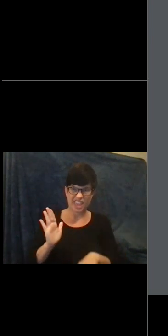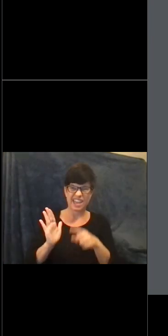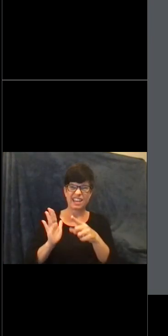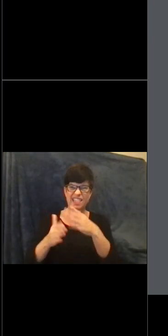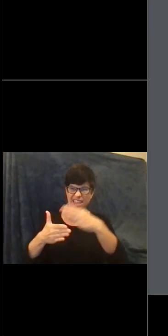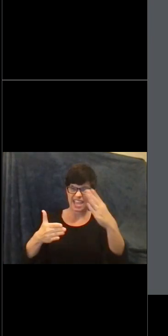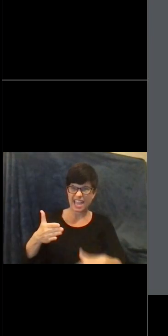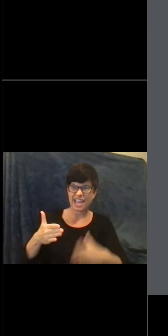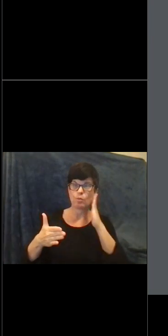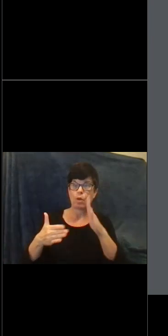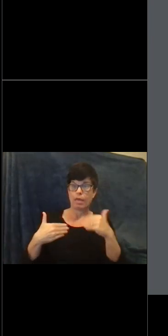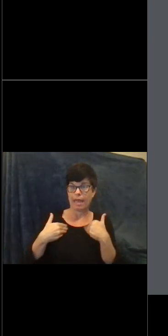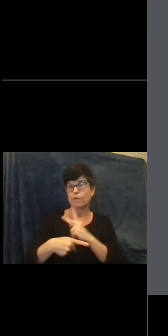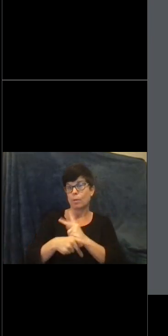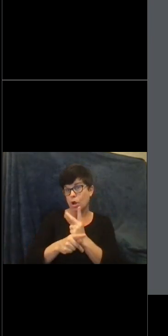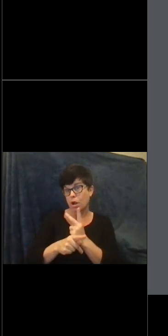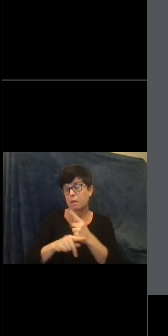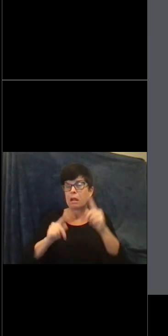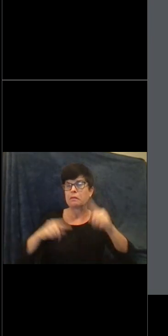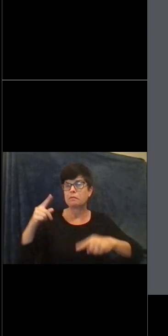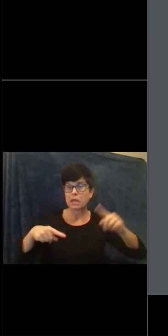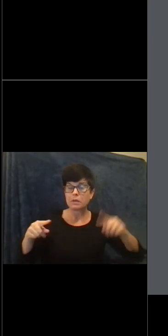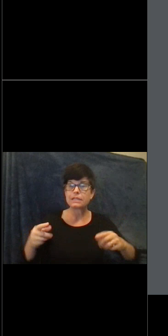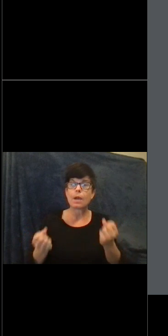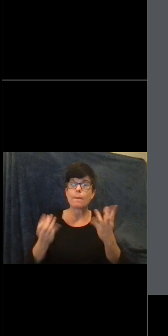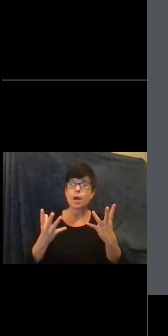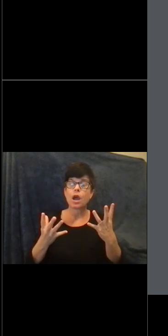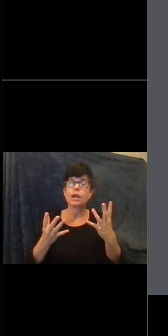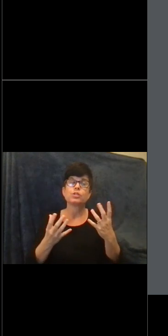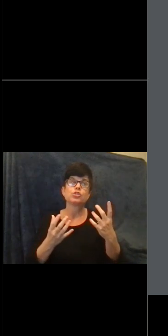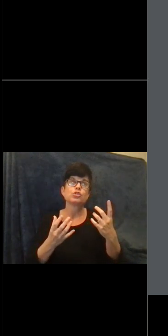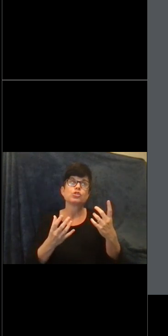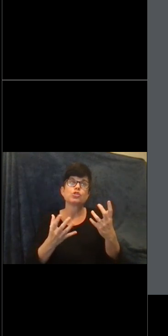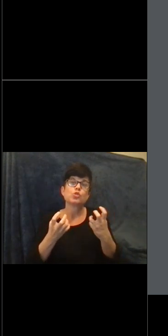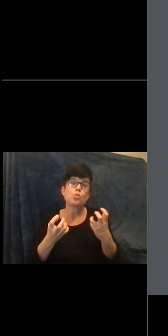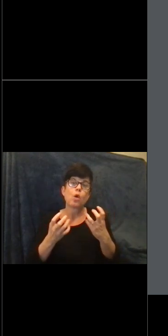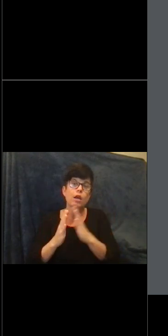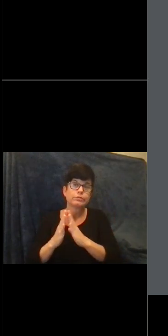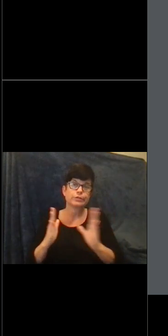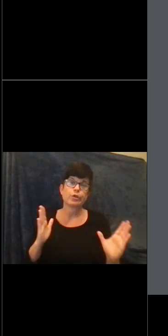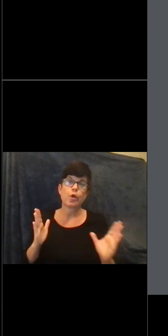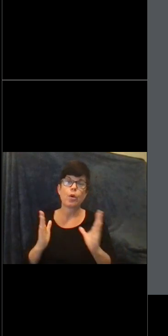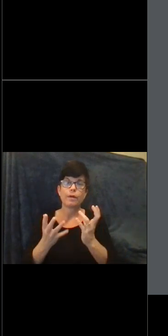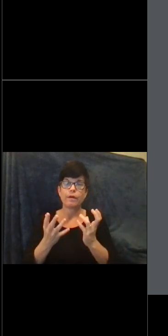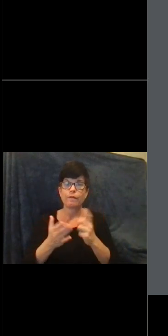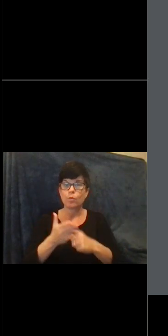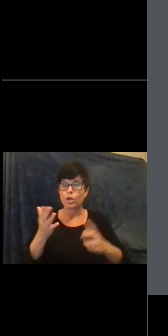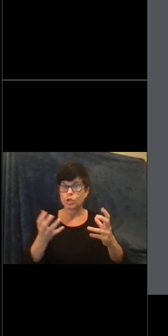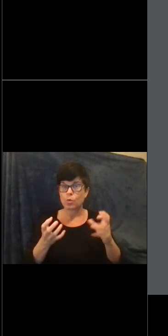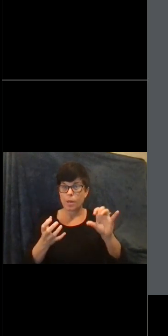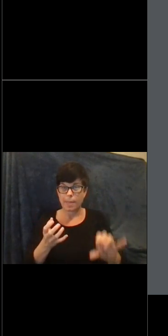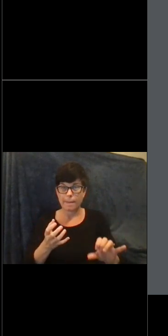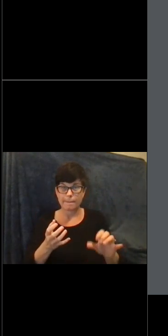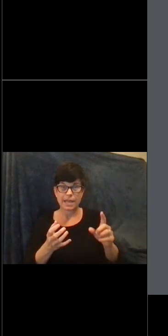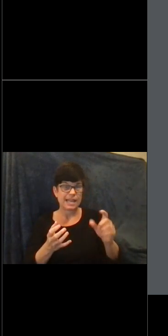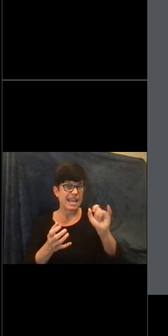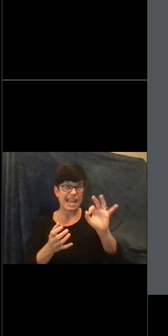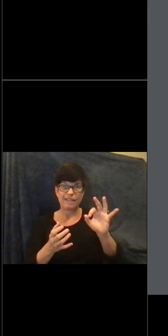But like I said, it varies on how much you would want and what the scope you would need. So if you don't really want them to explore the